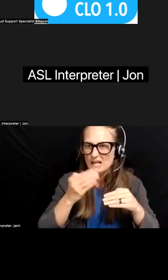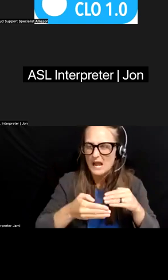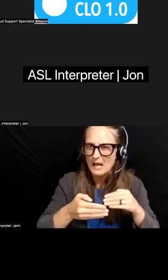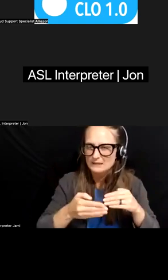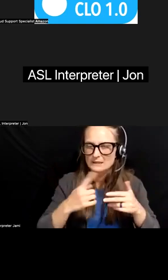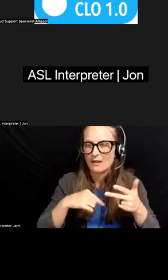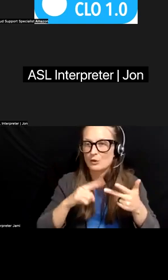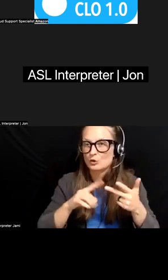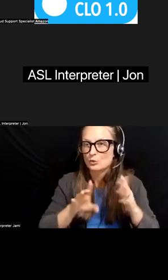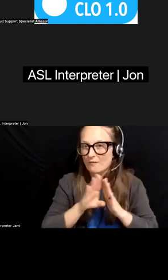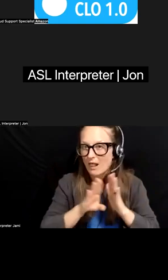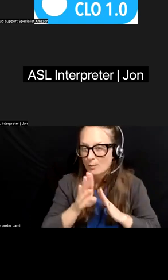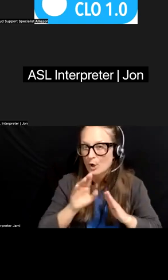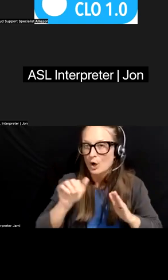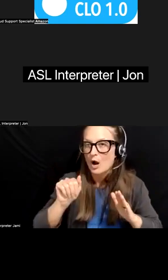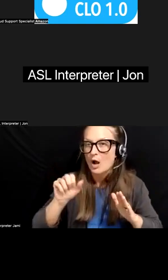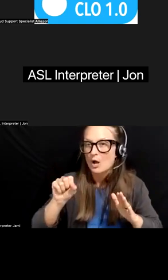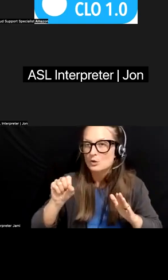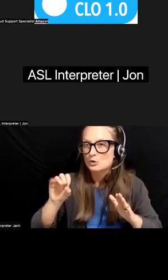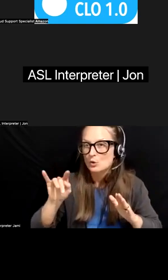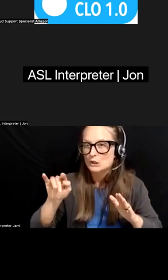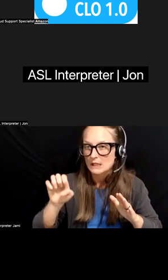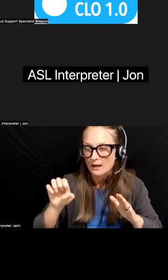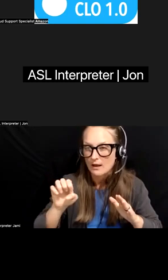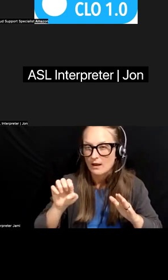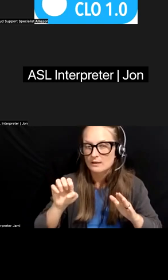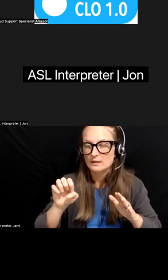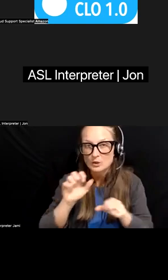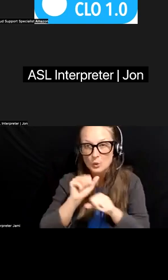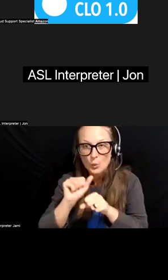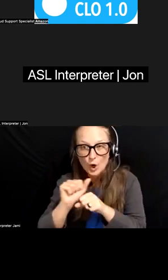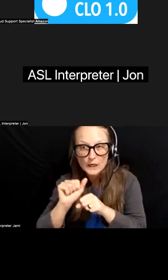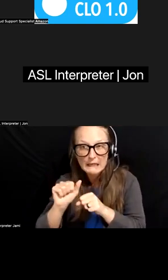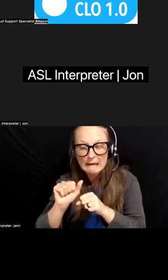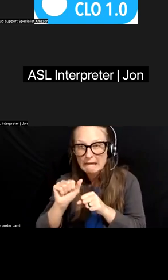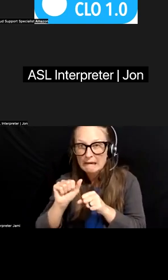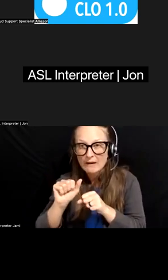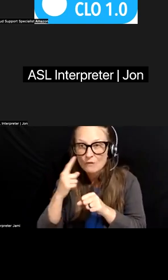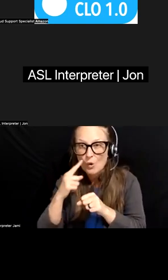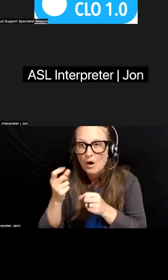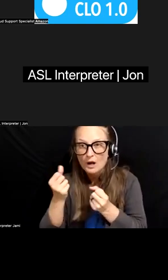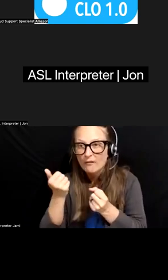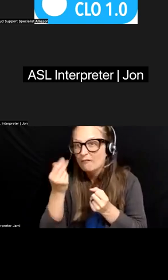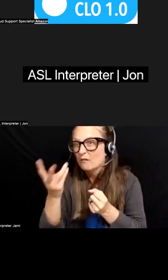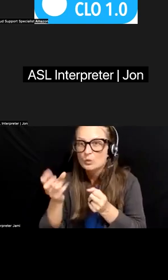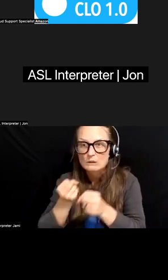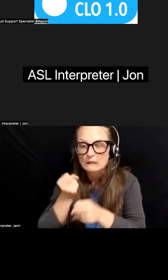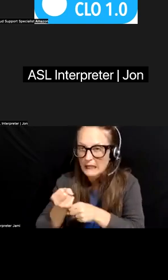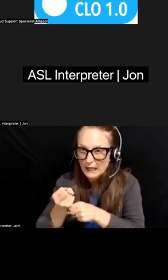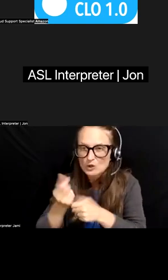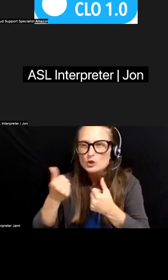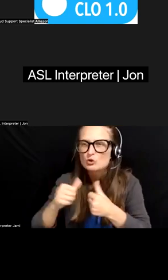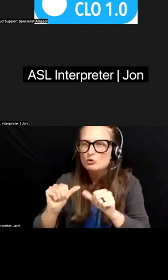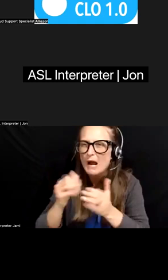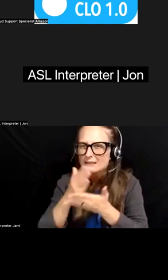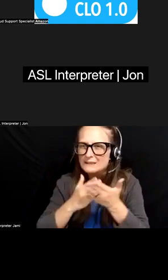developer associate. And then after working in the field several years, you can try some of the